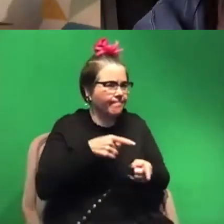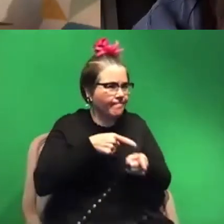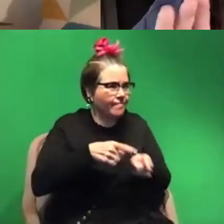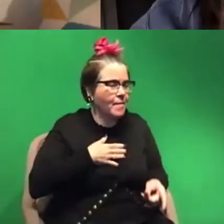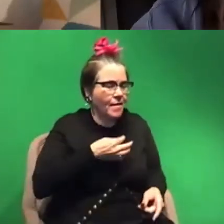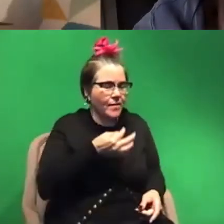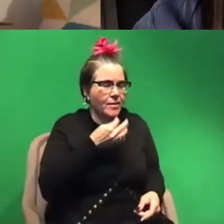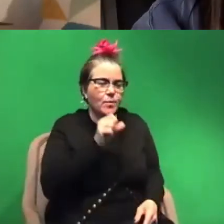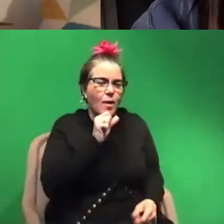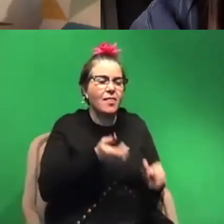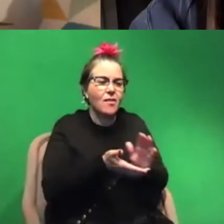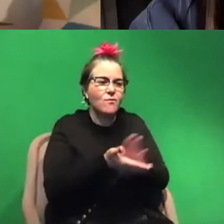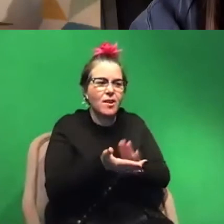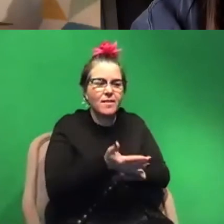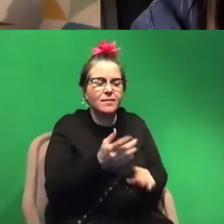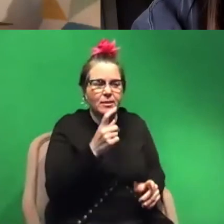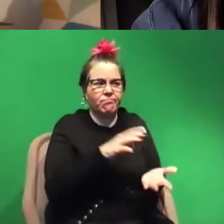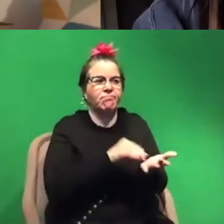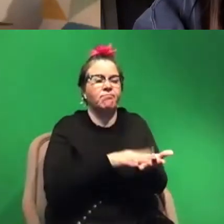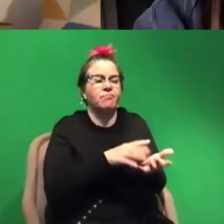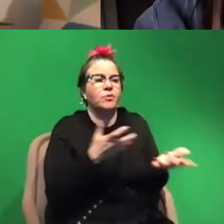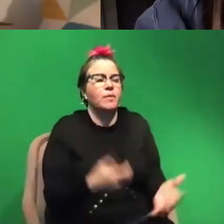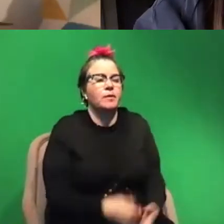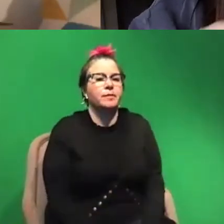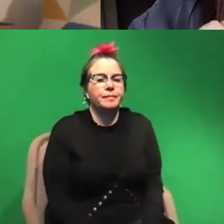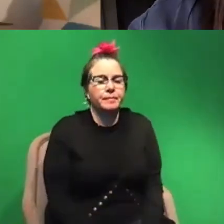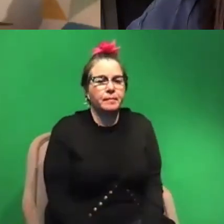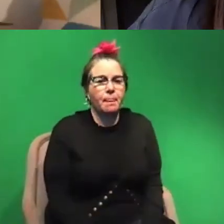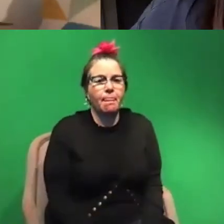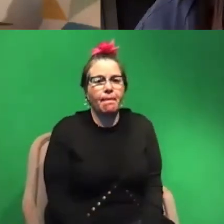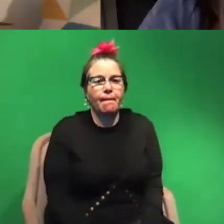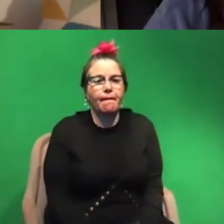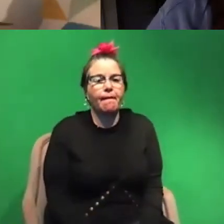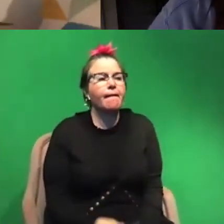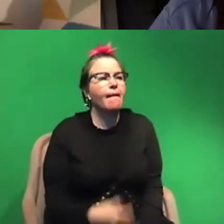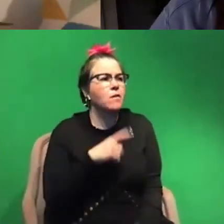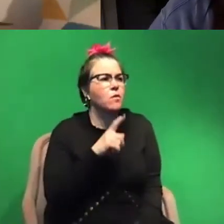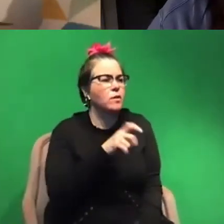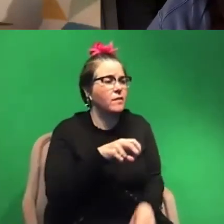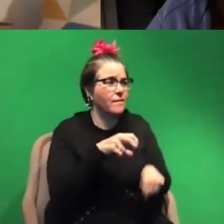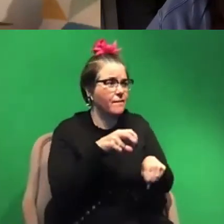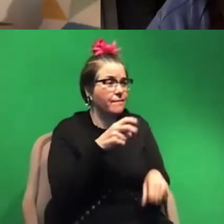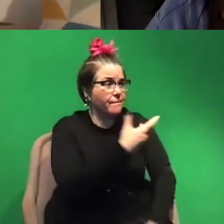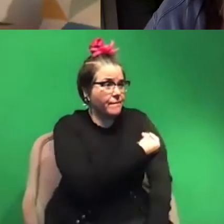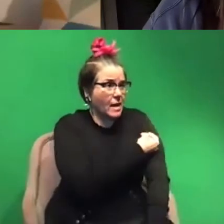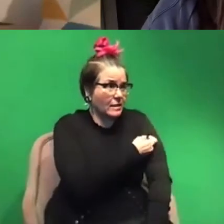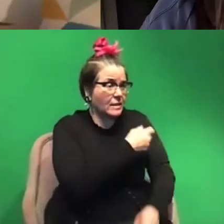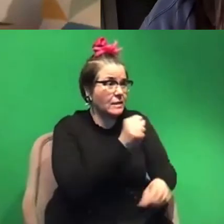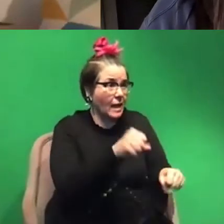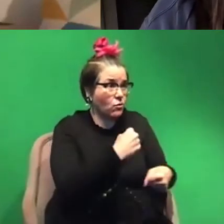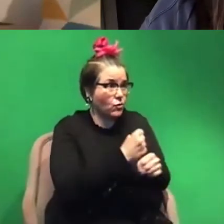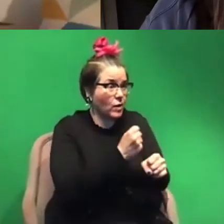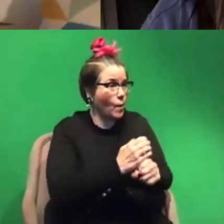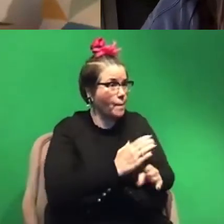love running these sessions because I learn so much. Definitely. Let's see. Here's a question. Can vaccines be created that prevent